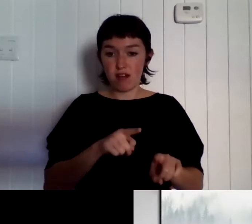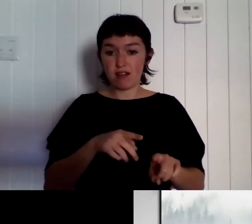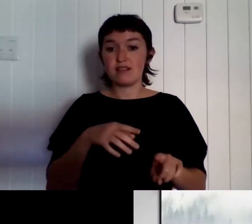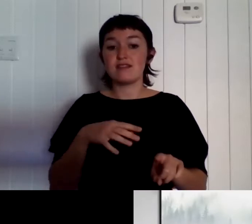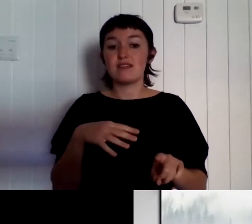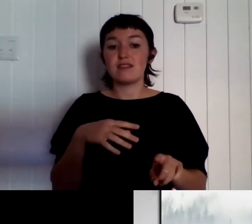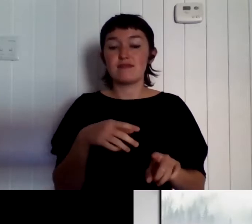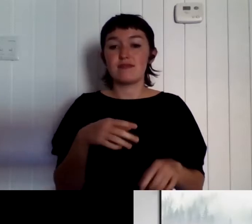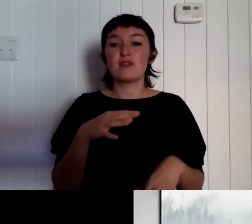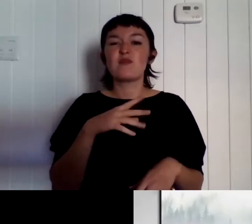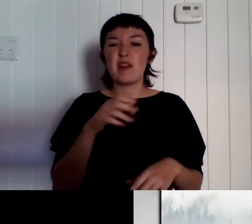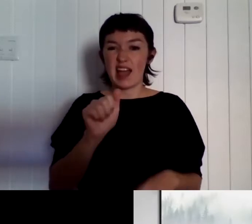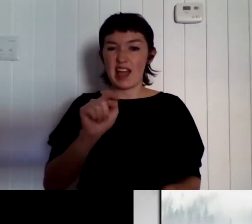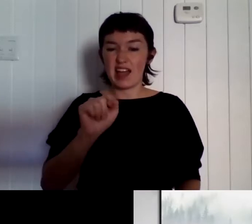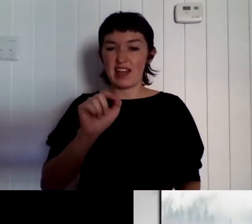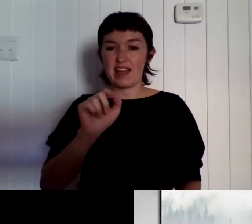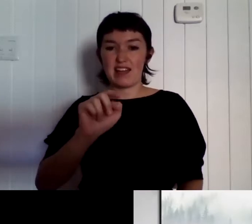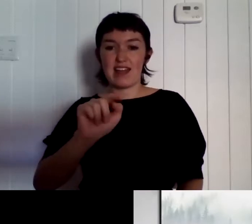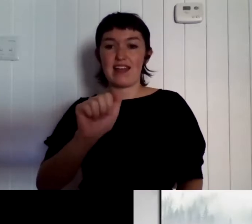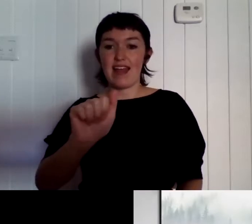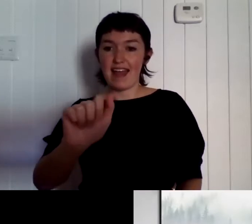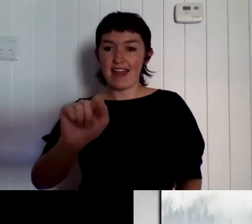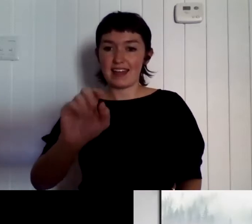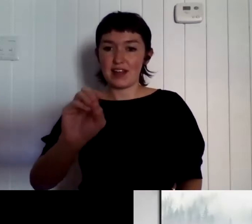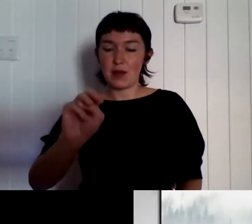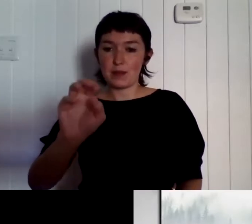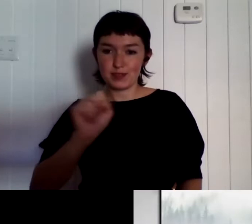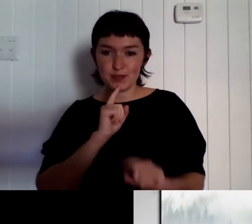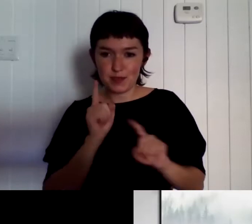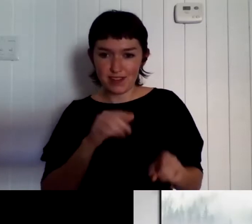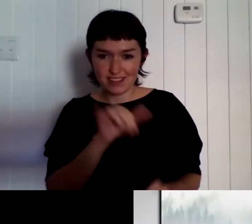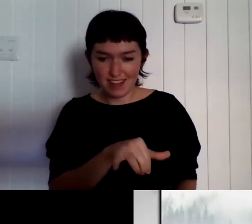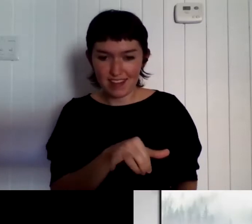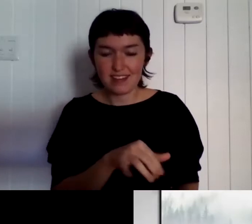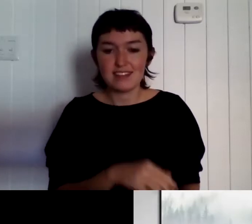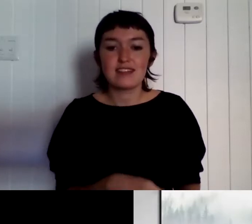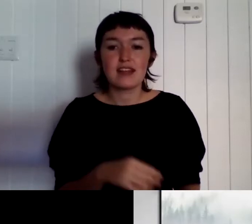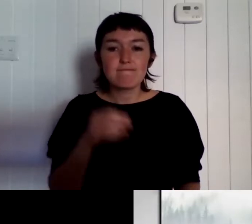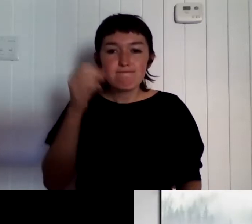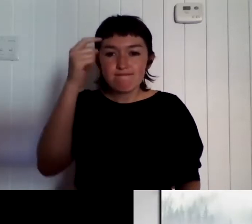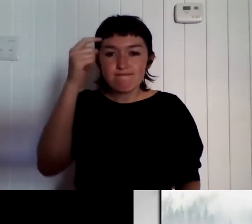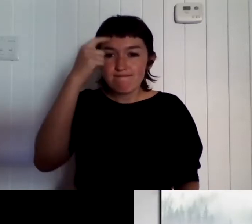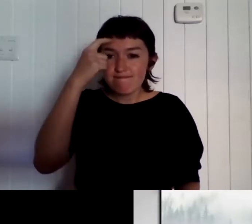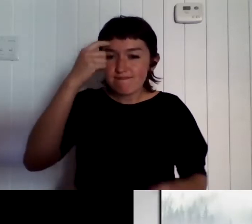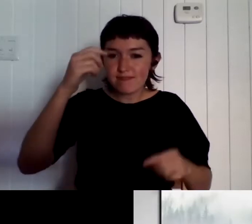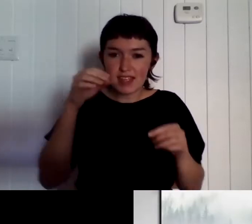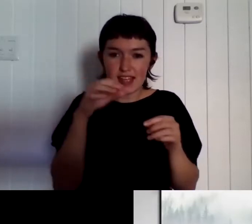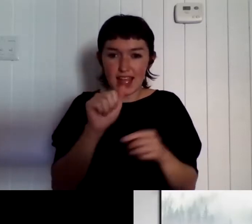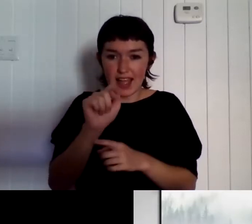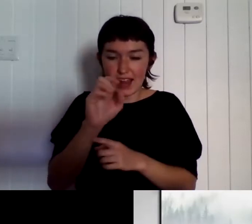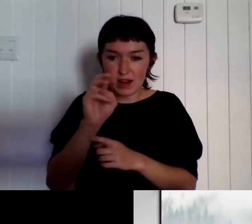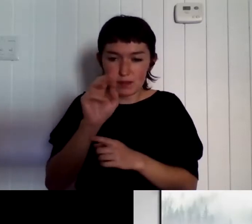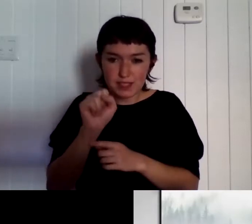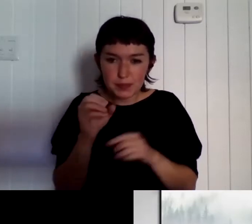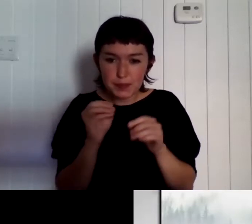line up and emit a signal as they're going back to their normal natural state. And that's what the